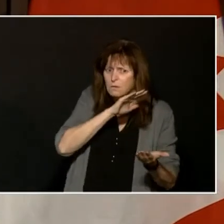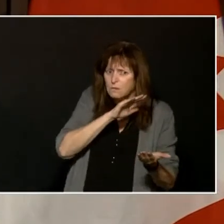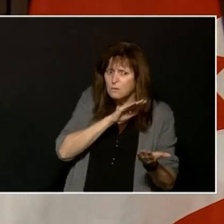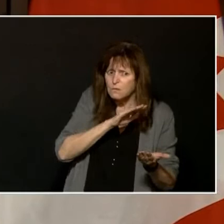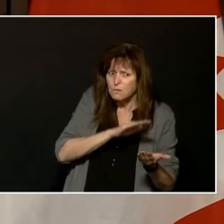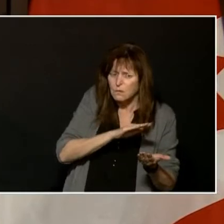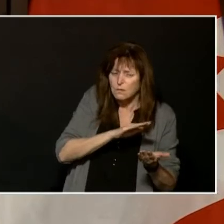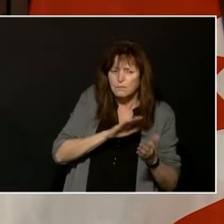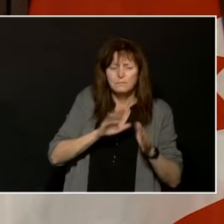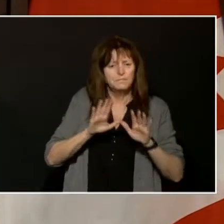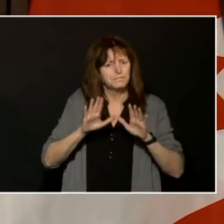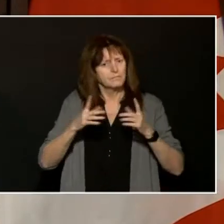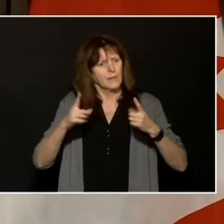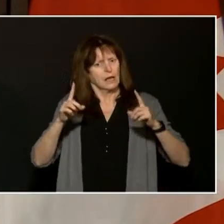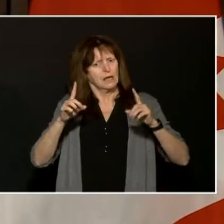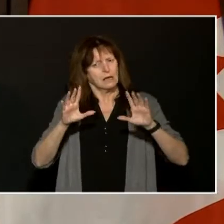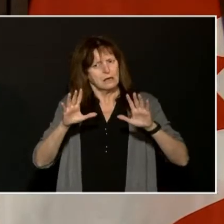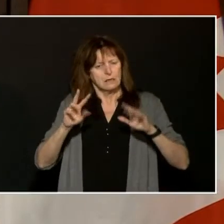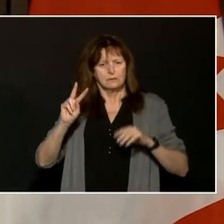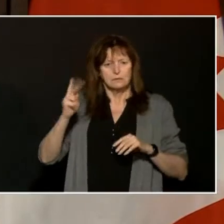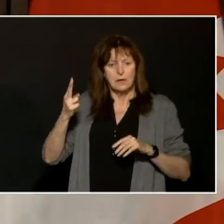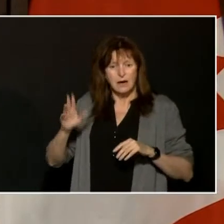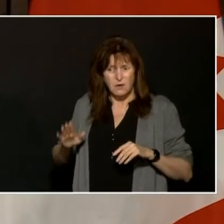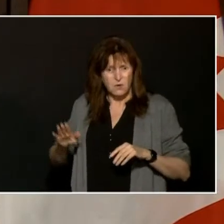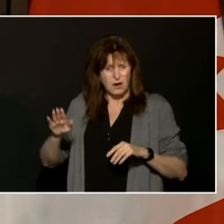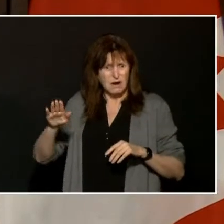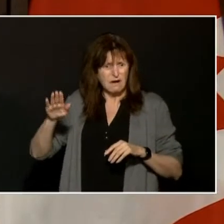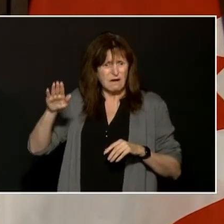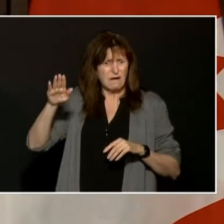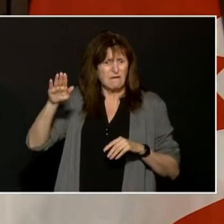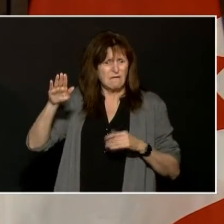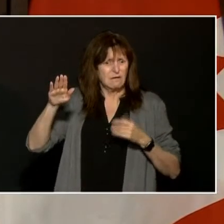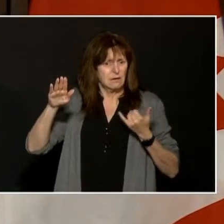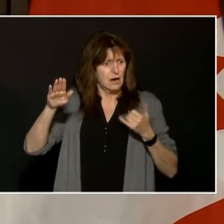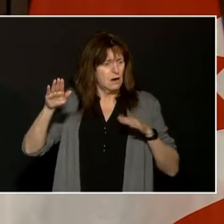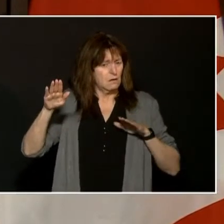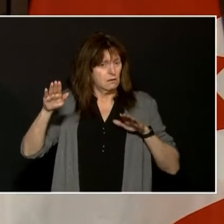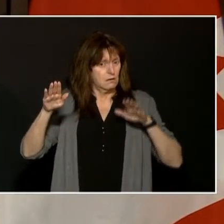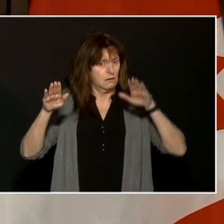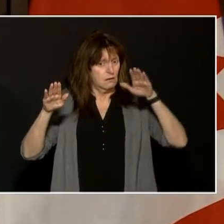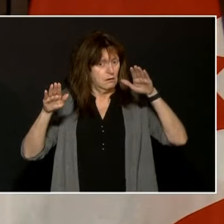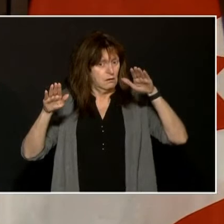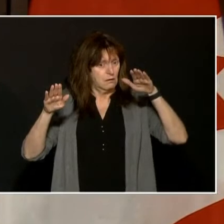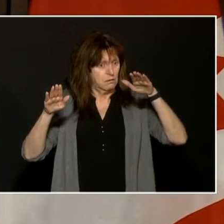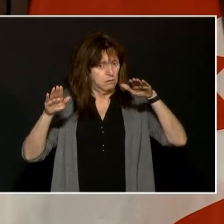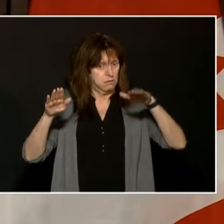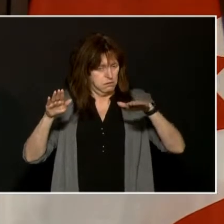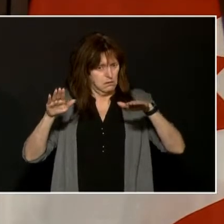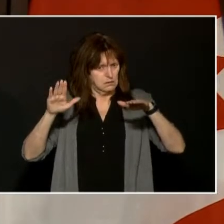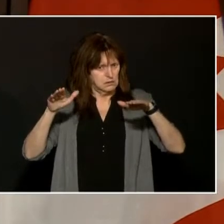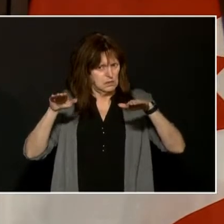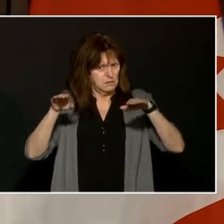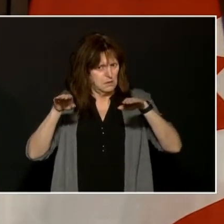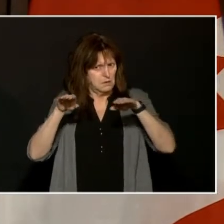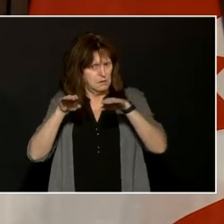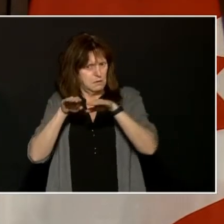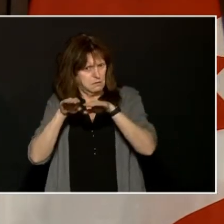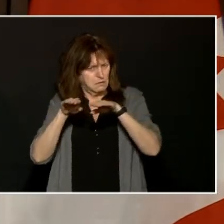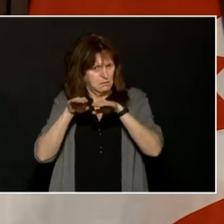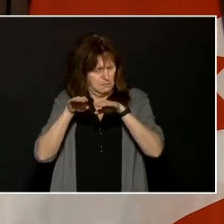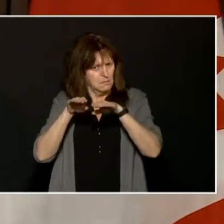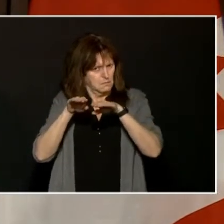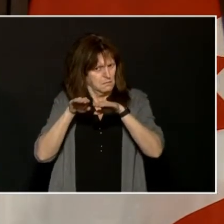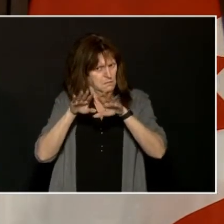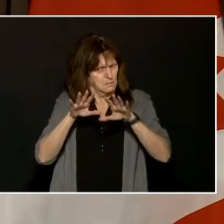wave 2. And we still have a very high number of patients with COVID-19 in our intensive care units, and a high proportion of these